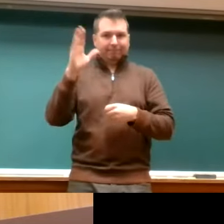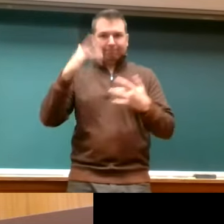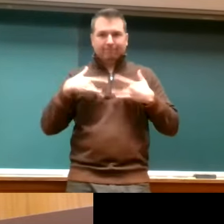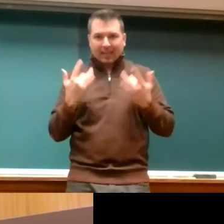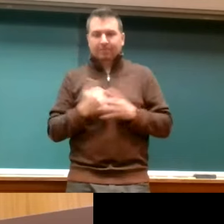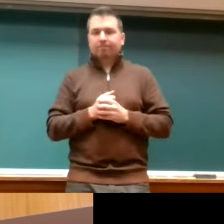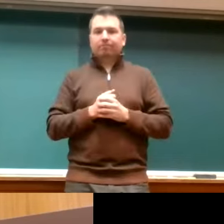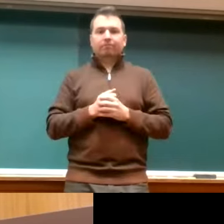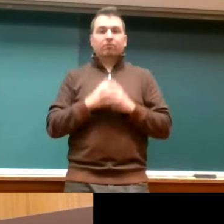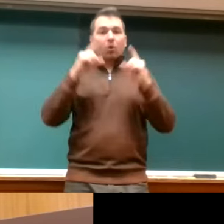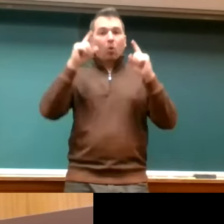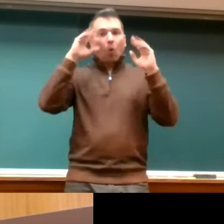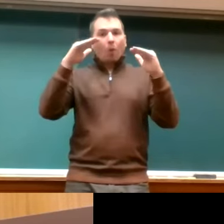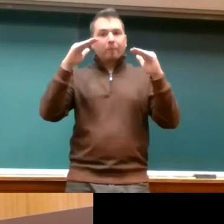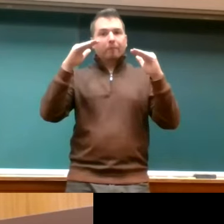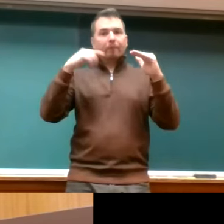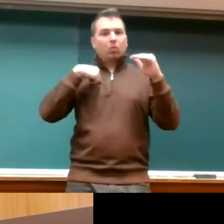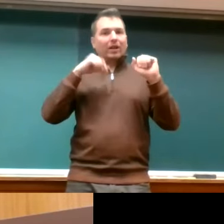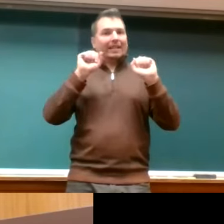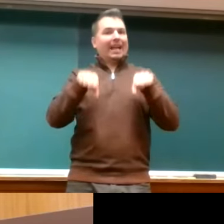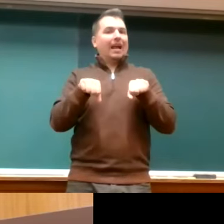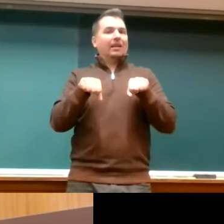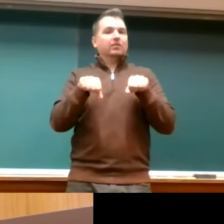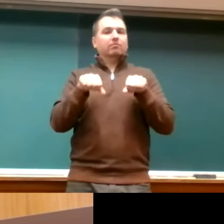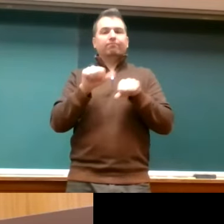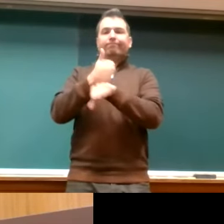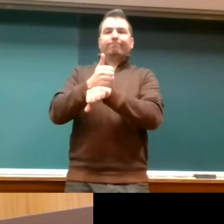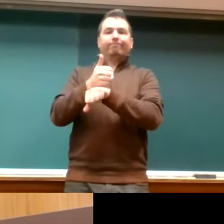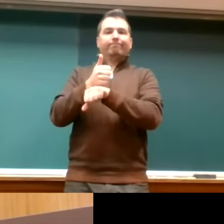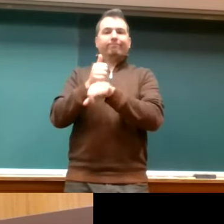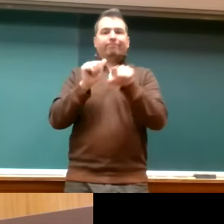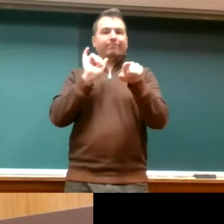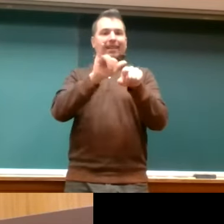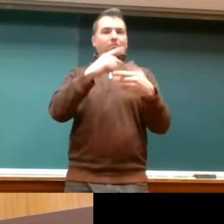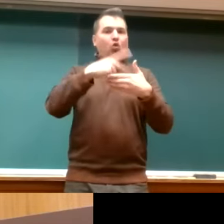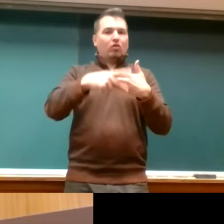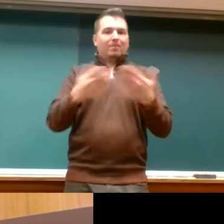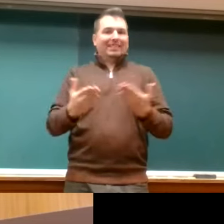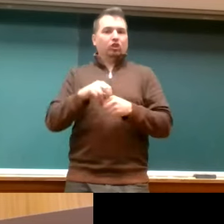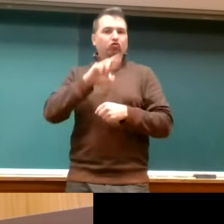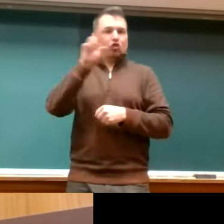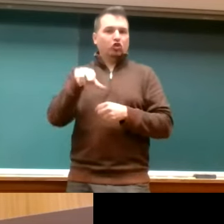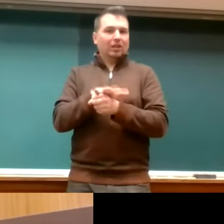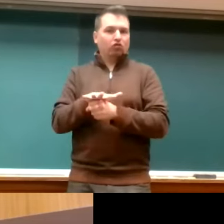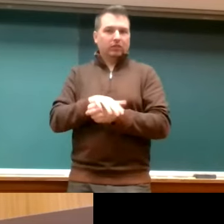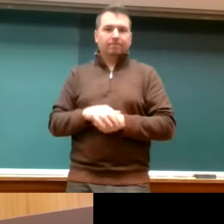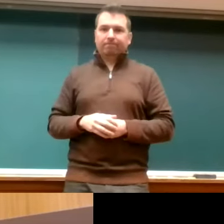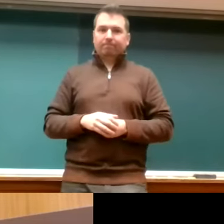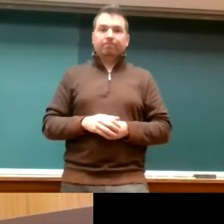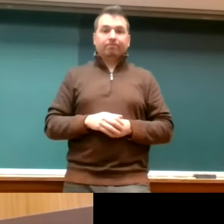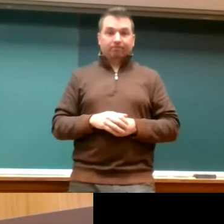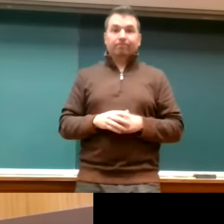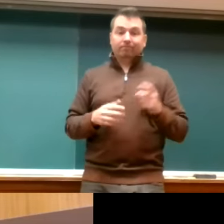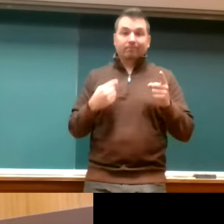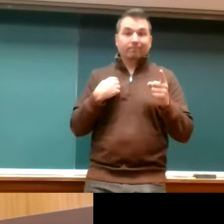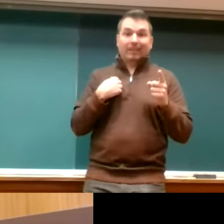It's really great. I hope we actually can get something like this this happening here in this area. Well, that's, like I said, I'm working with a